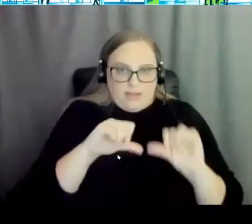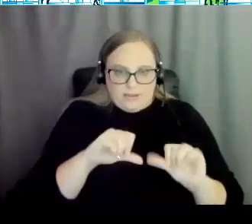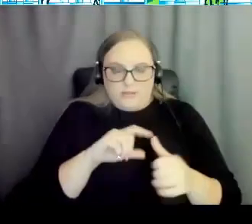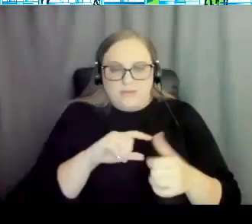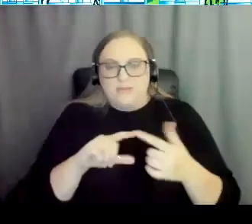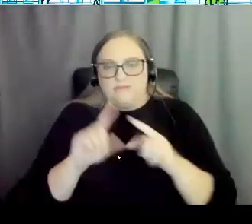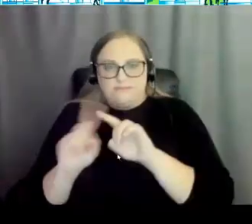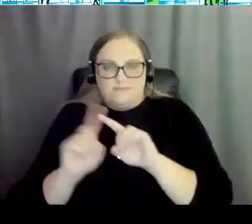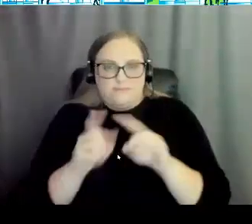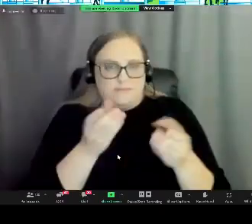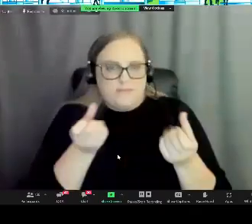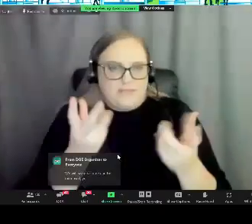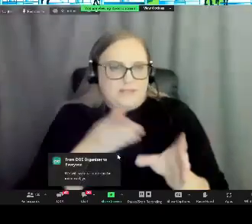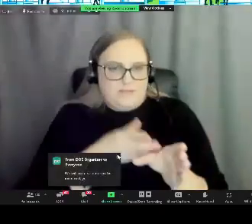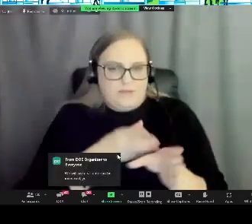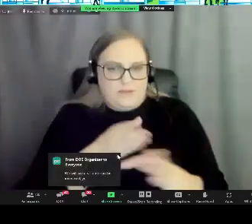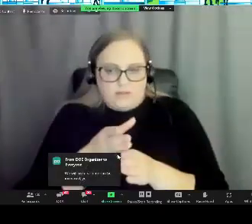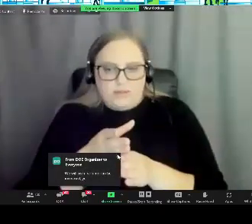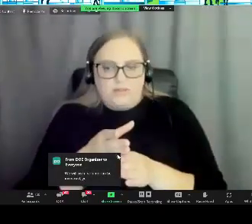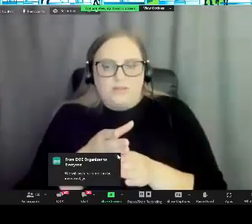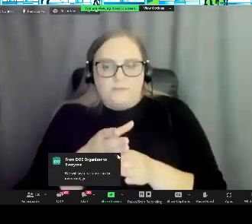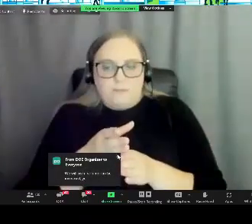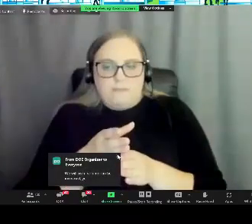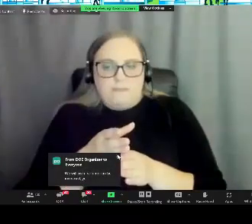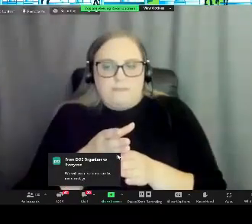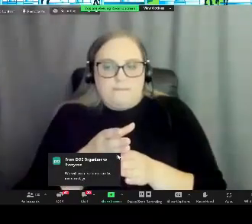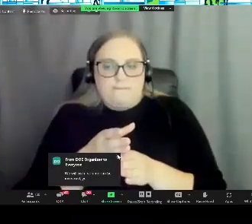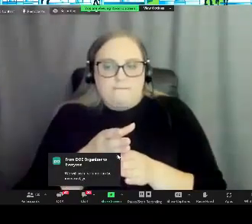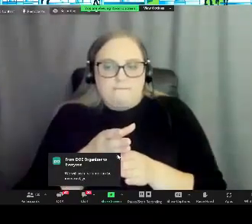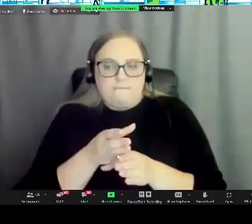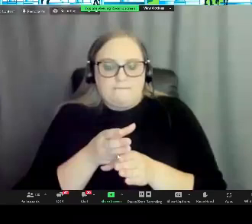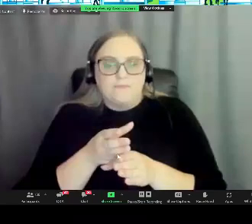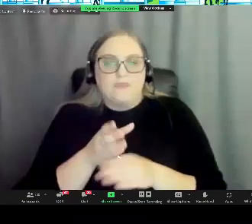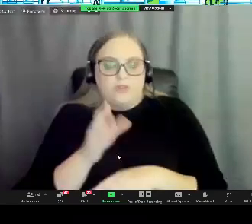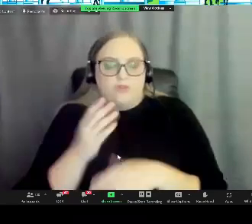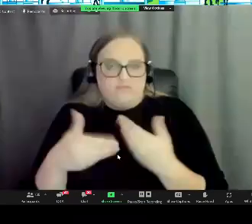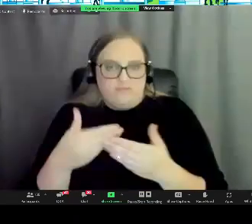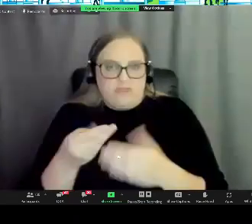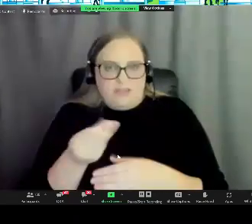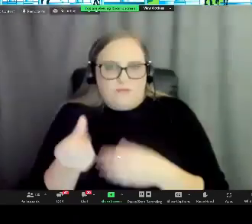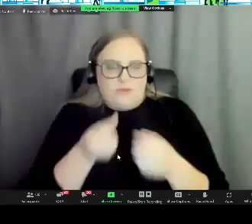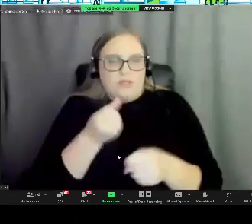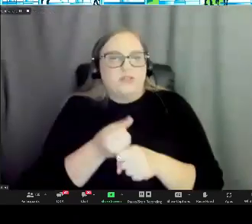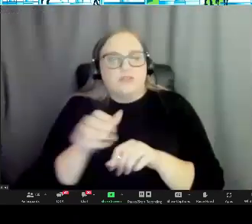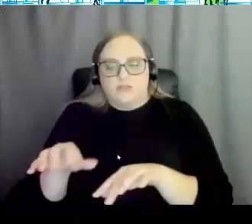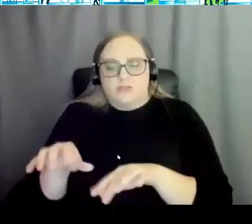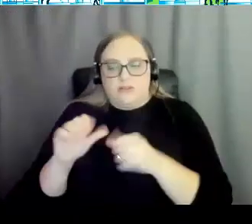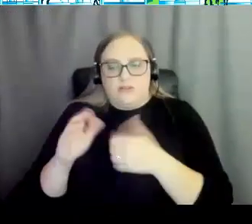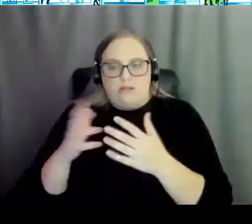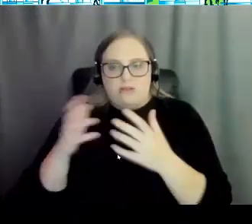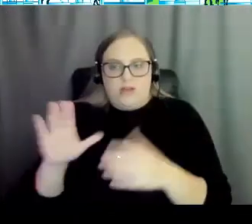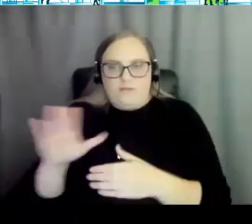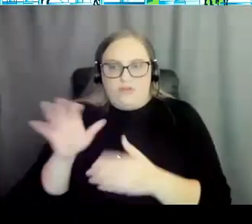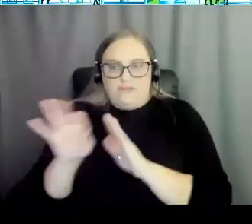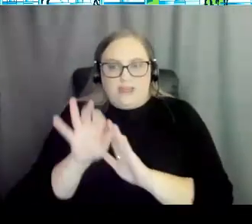disciplines. And so over the course of 2 years, we'll be sort of taking a lot of those findings and even sort of